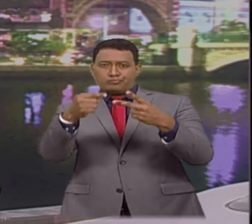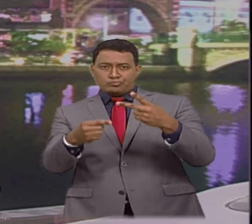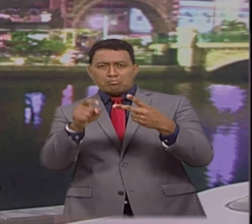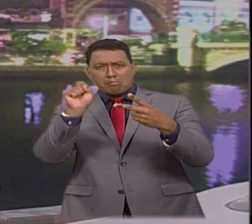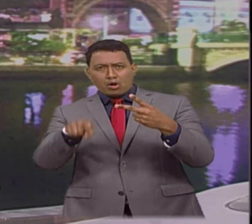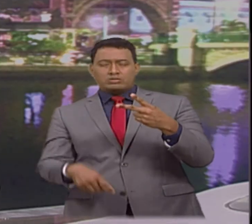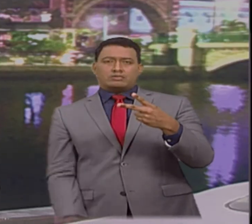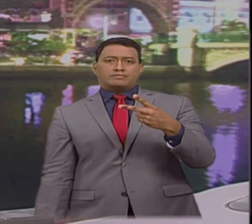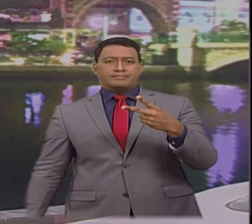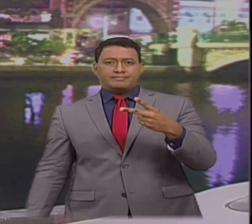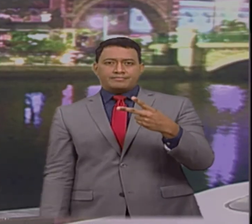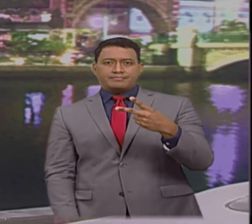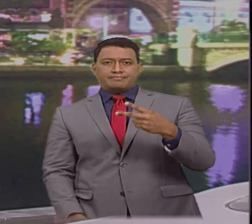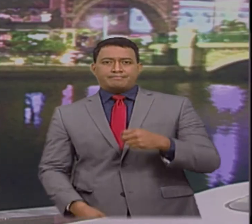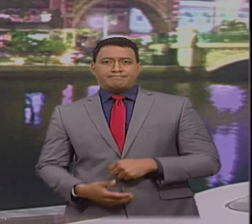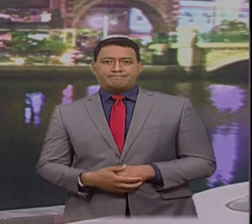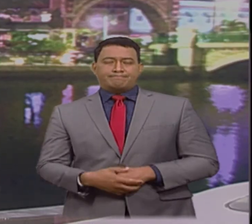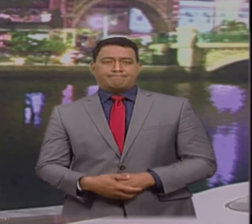must therefore be done.